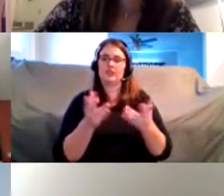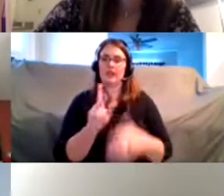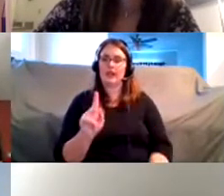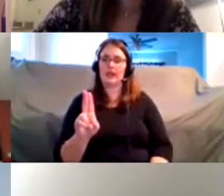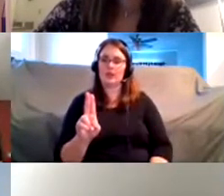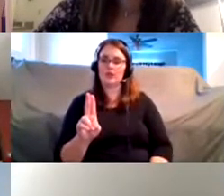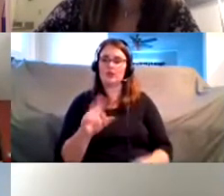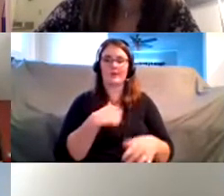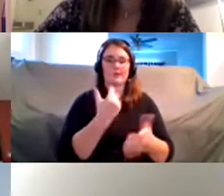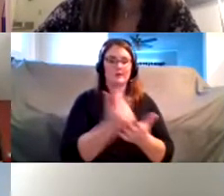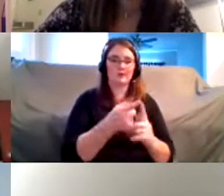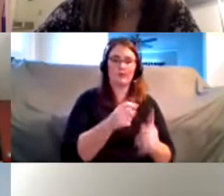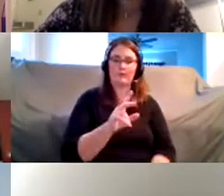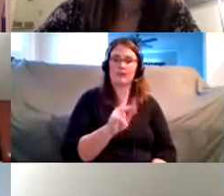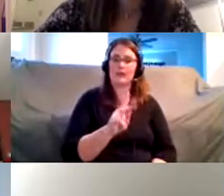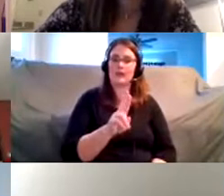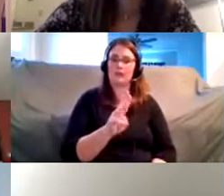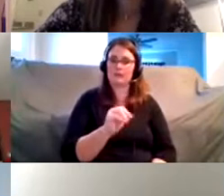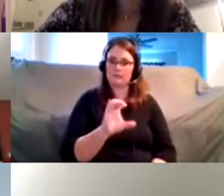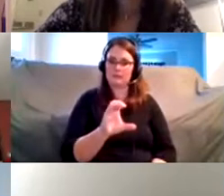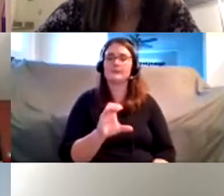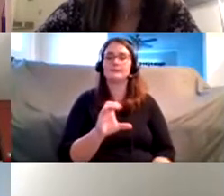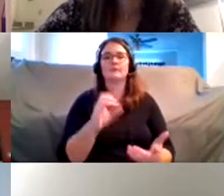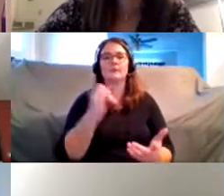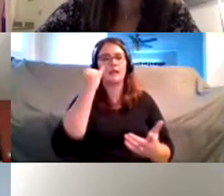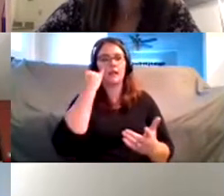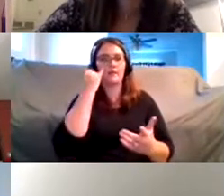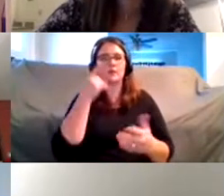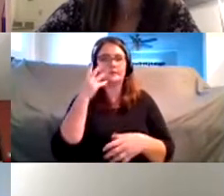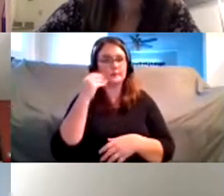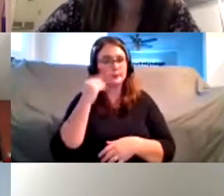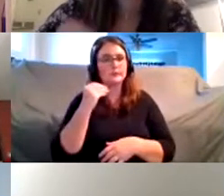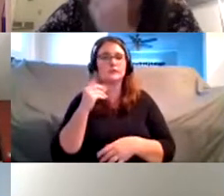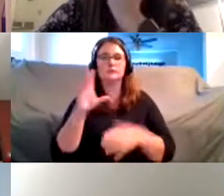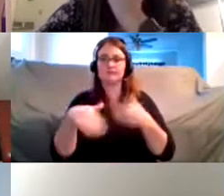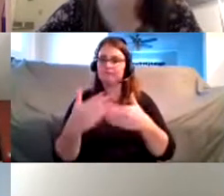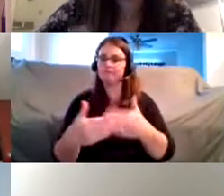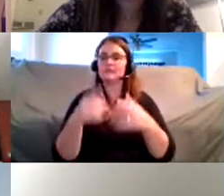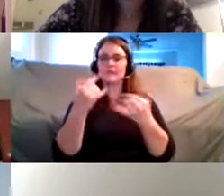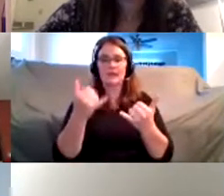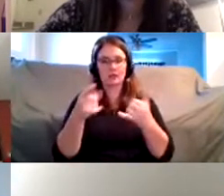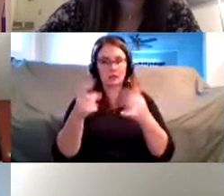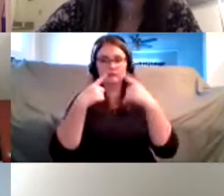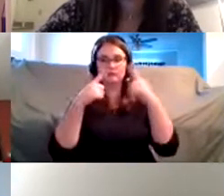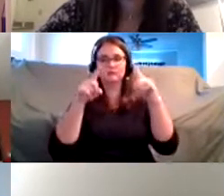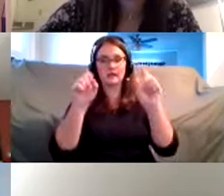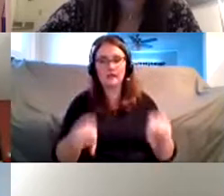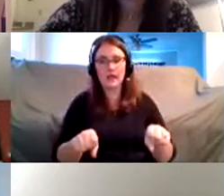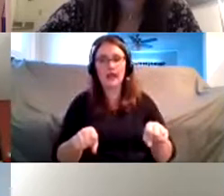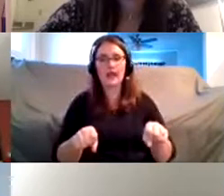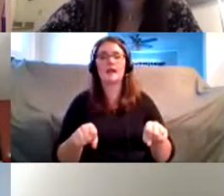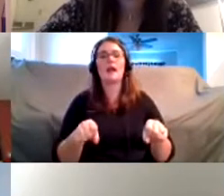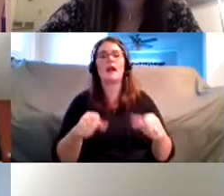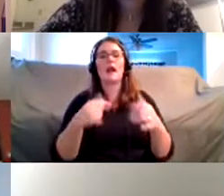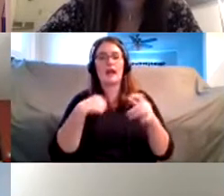put get through it, you put yourself through it, then you can do it. Now that I'm in this position that I could advocate, talk to nurses, where the